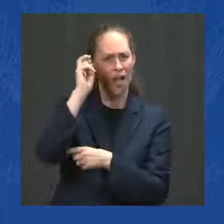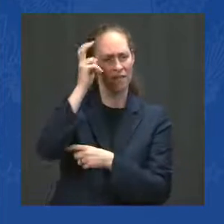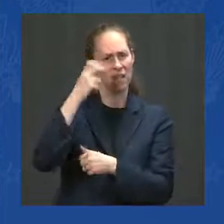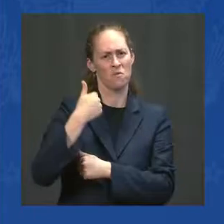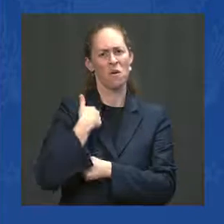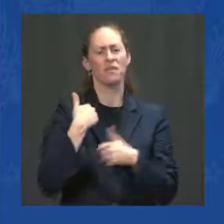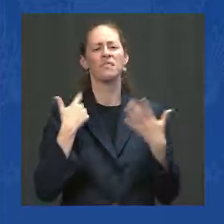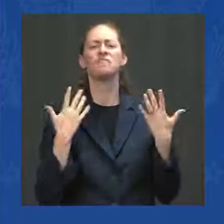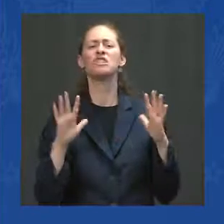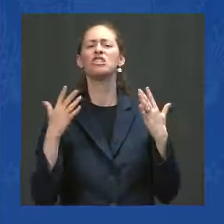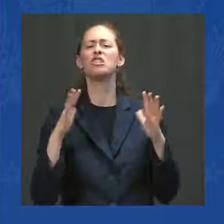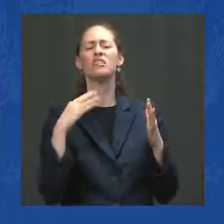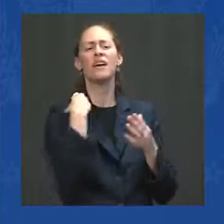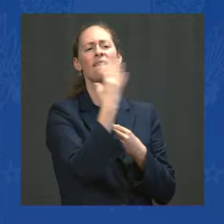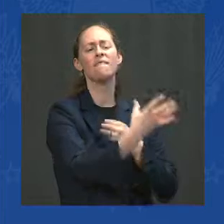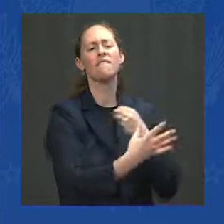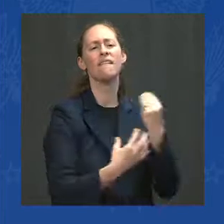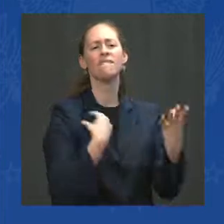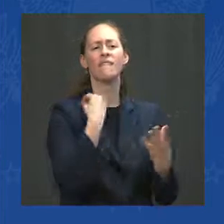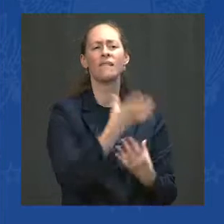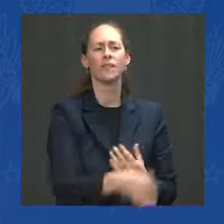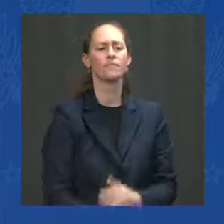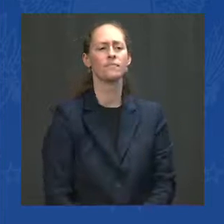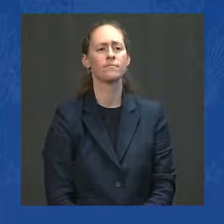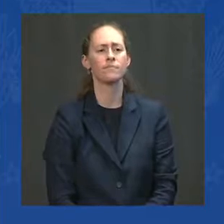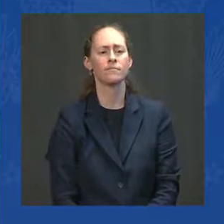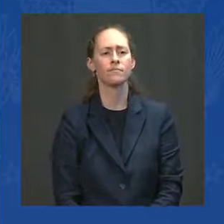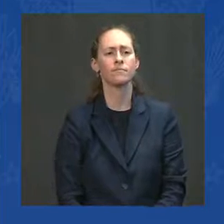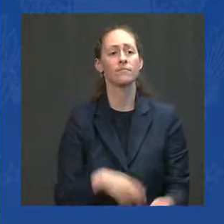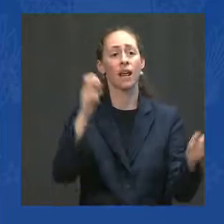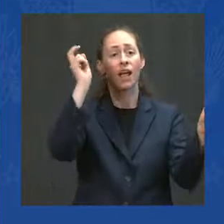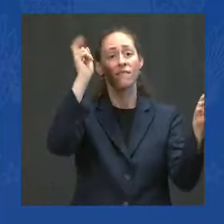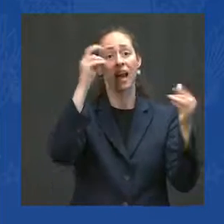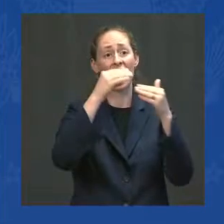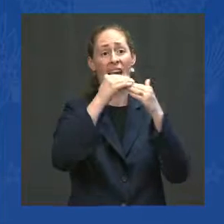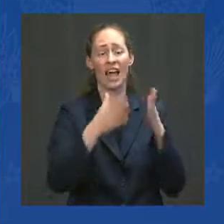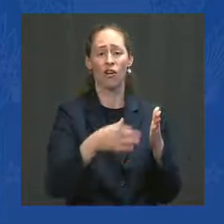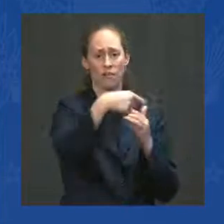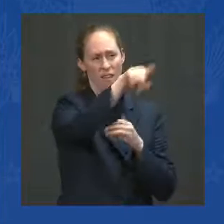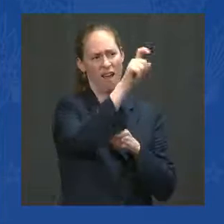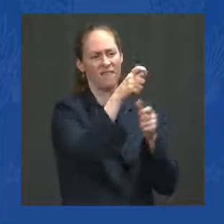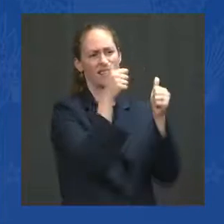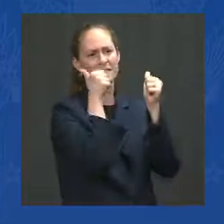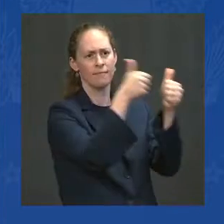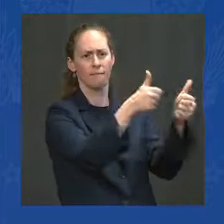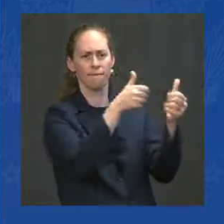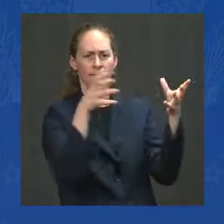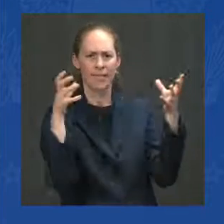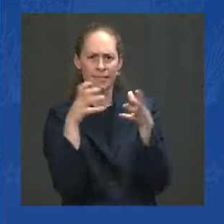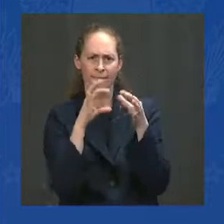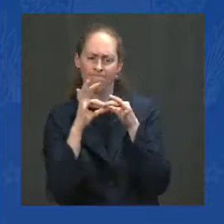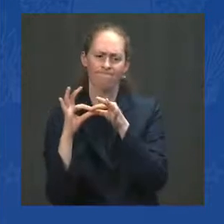And Afghan leaders have to come together. We lost